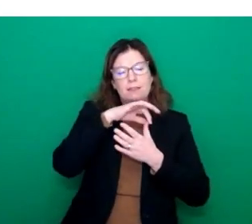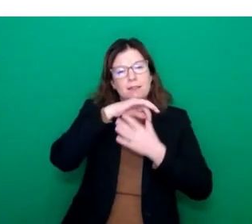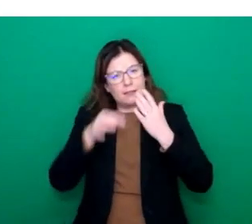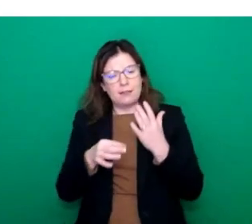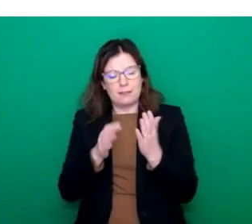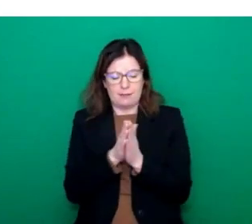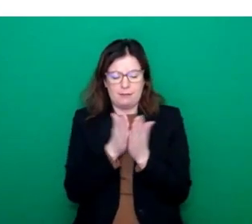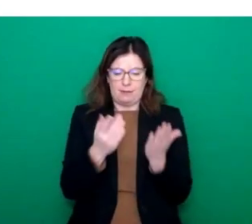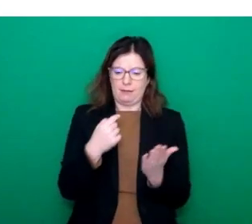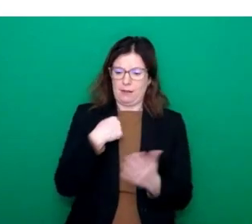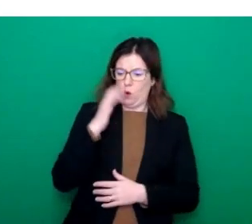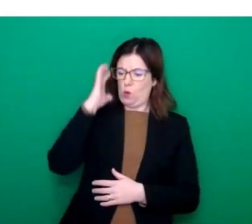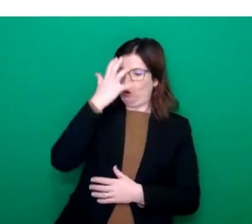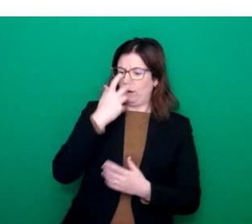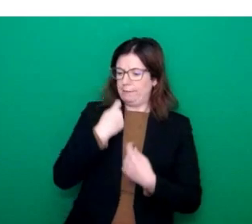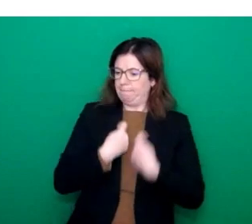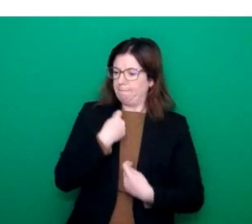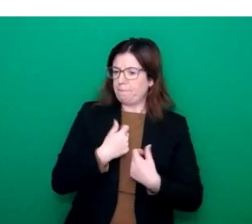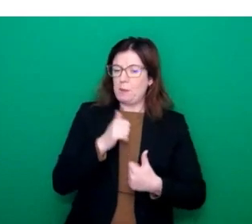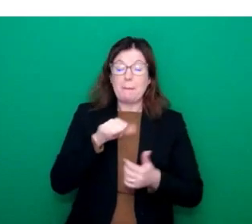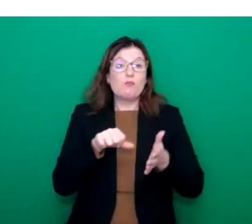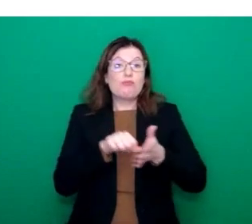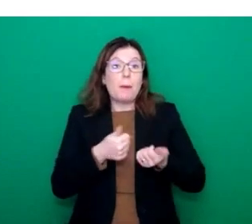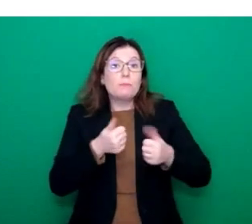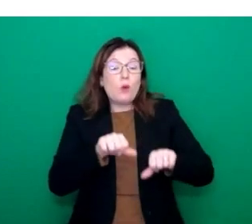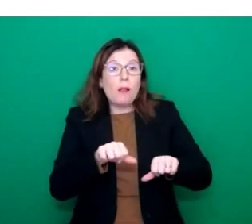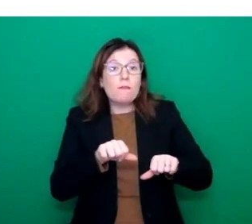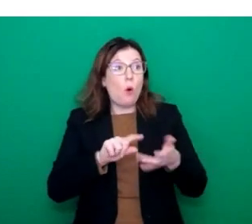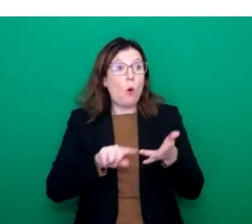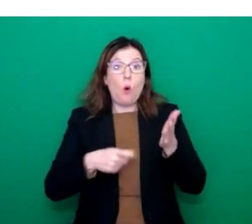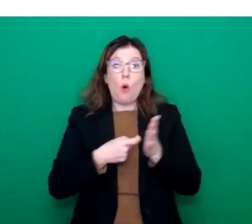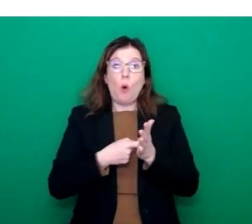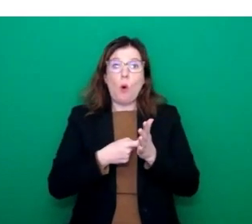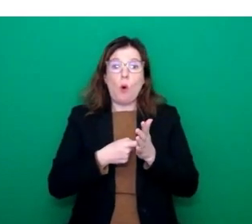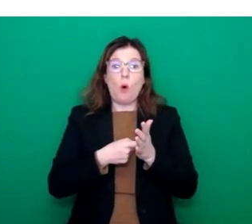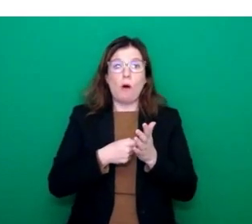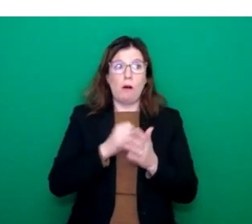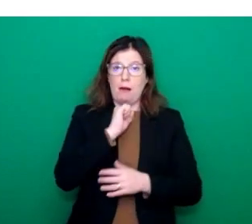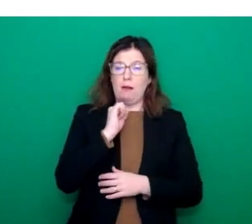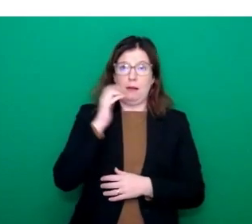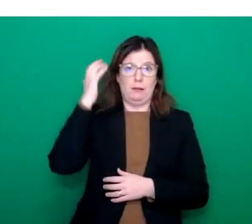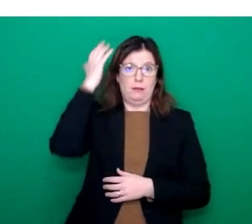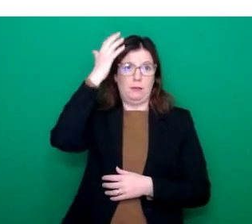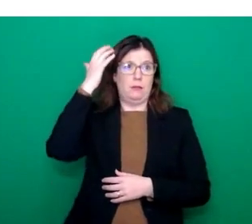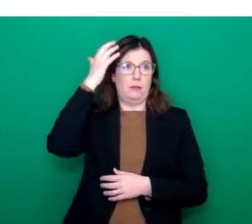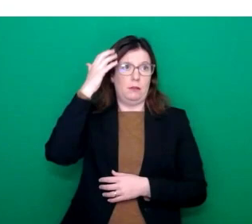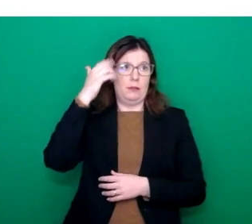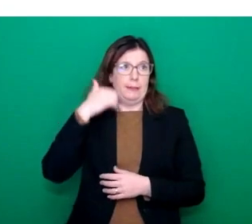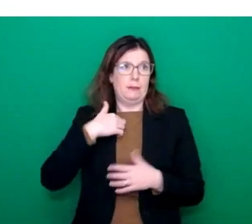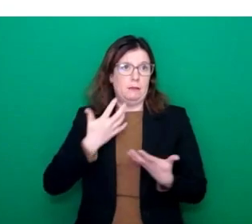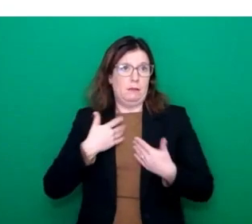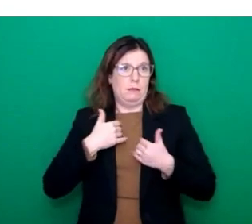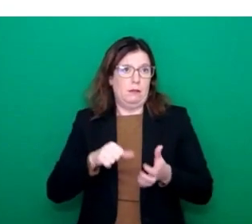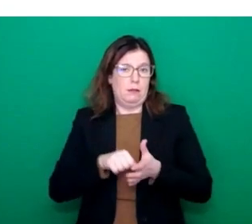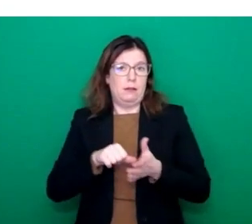your worries, whether that's through problem solving, or if they're hypothetical worries that have no solutions, how to